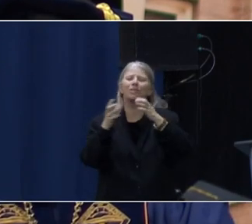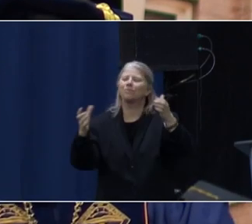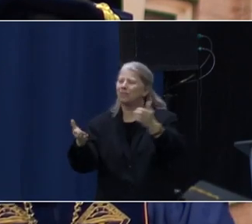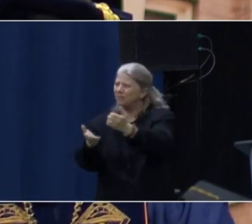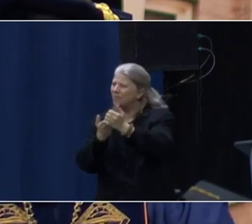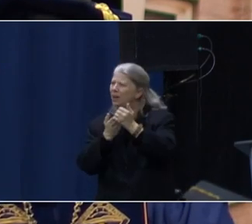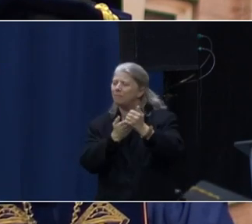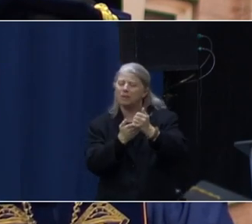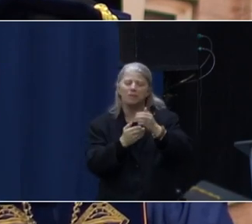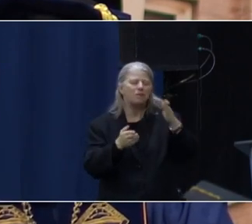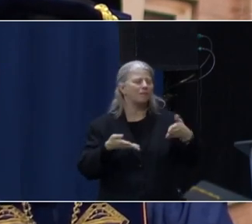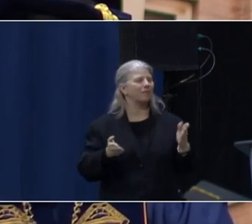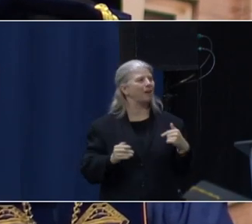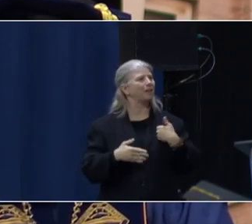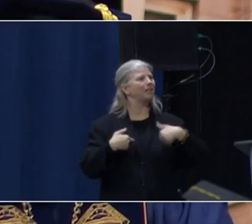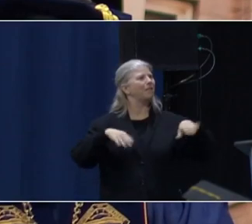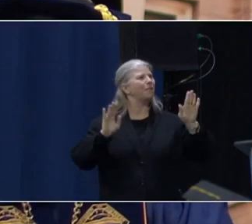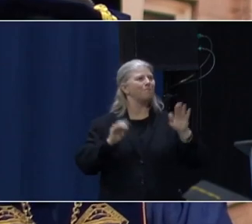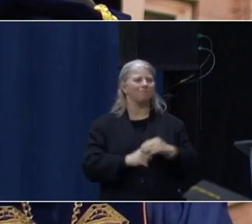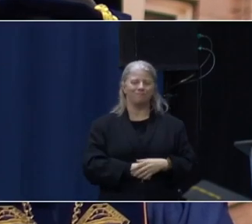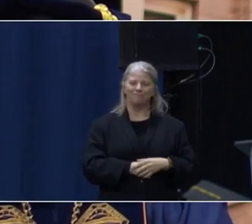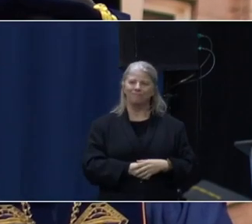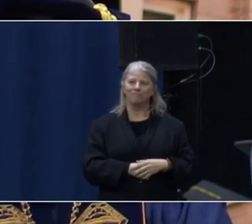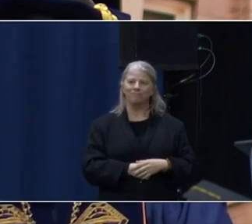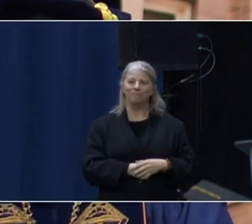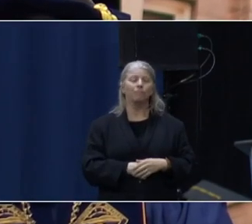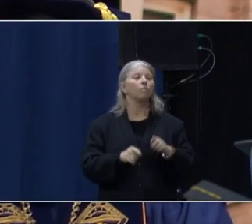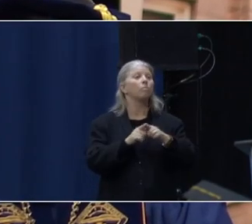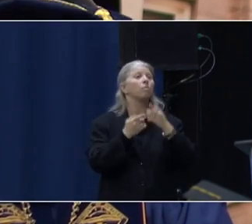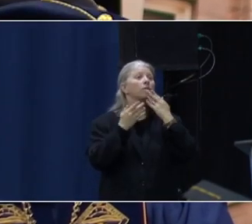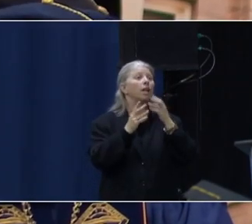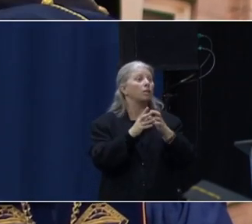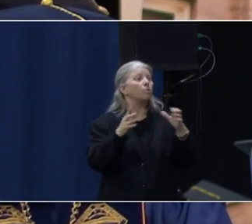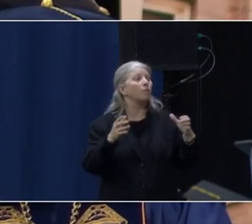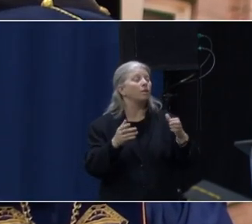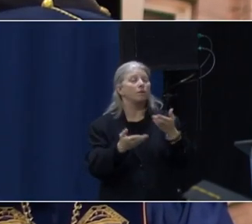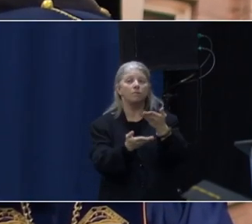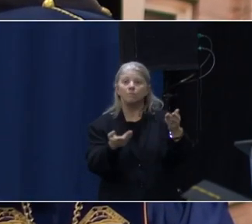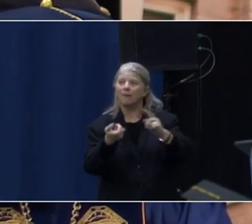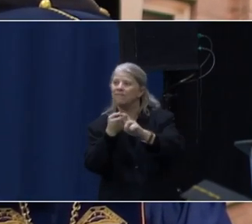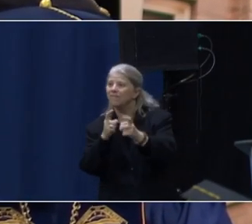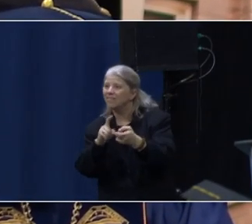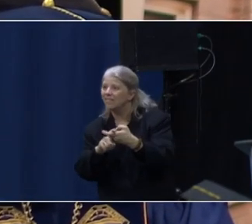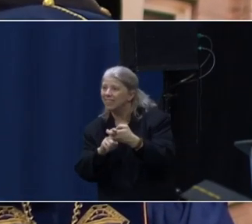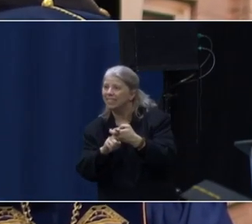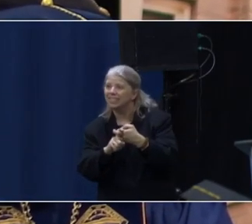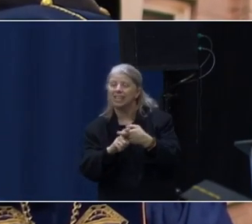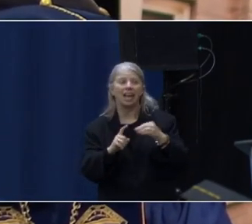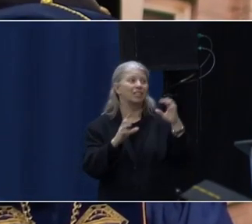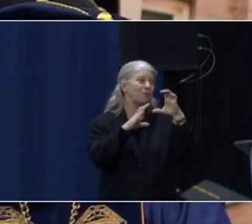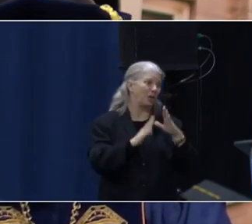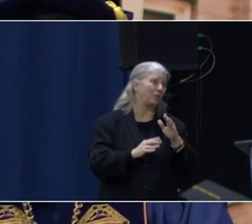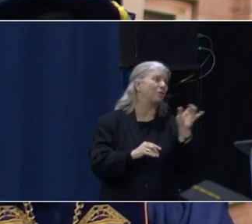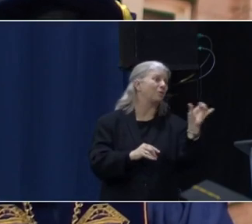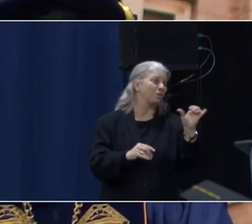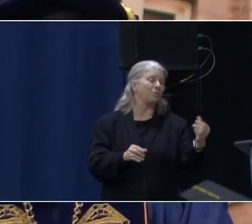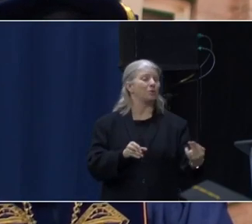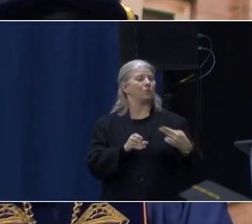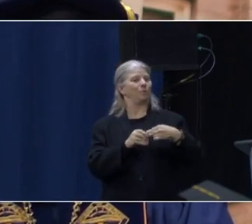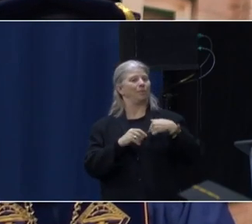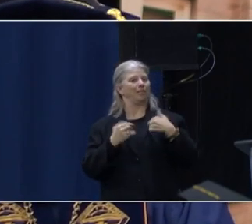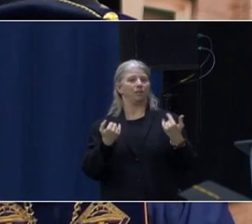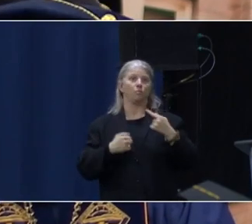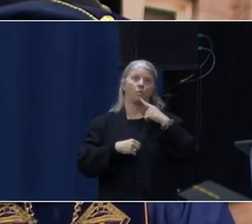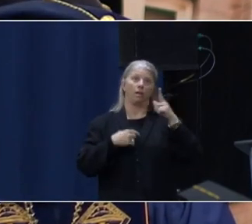never letting us give up on ourselves. And I want to thank each one of you, my close friends and my complete strangers, for joining me on this